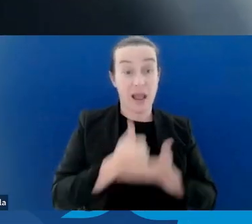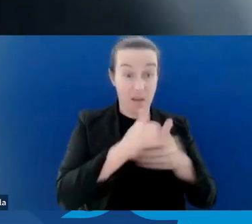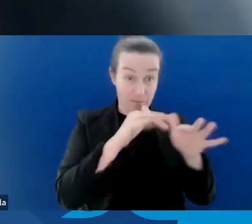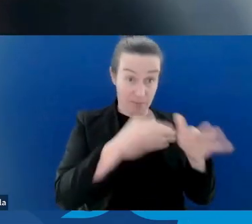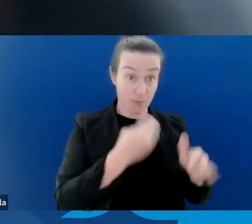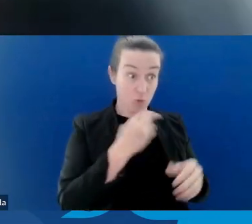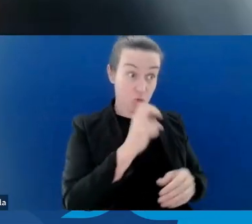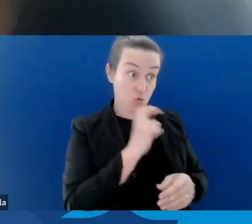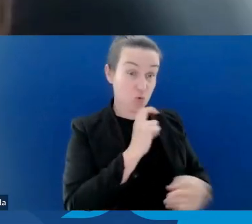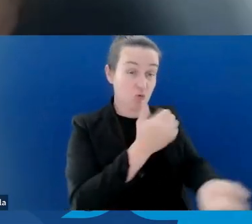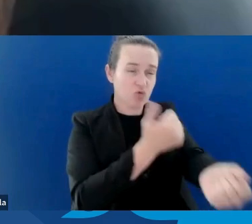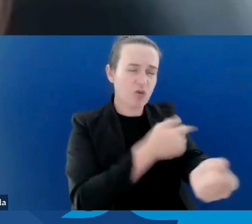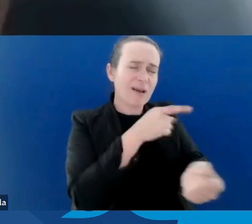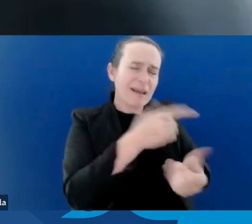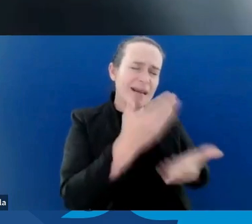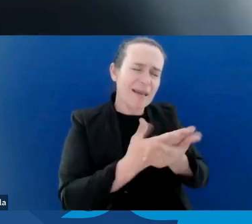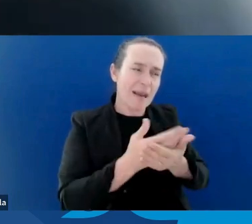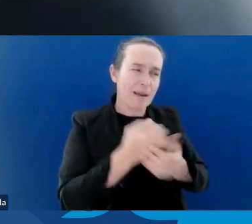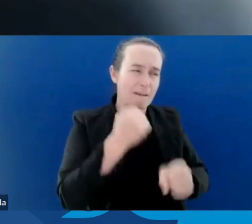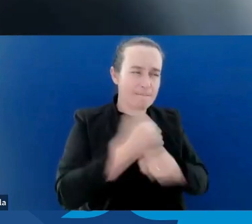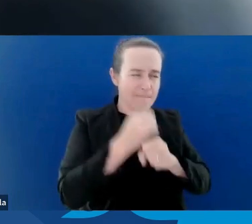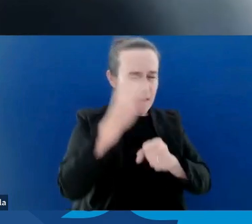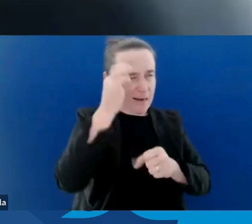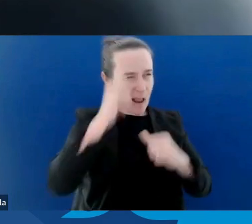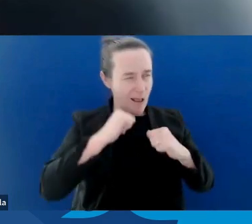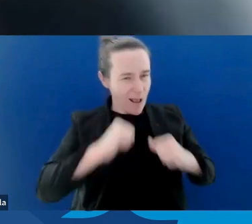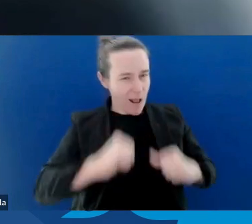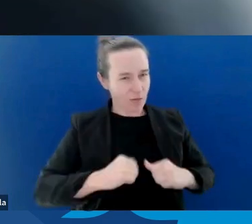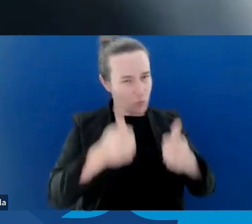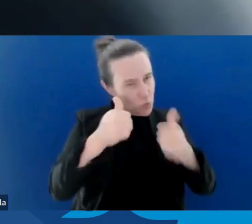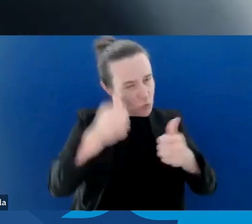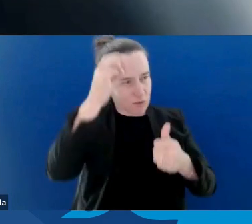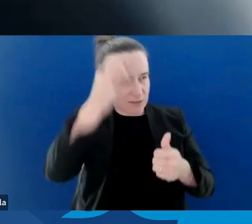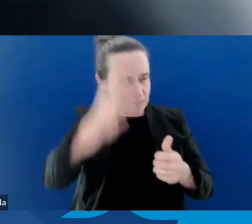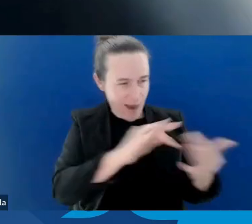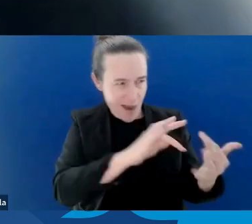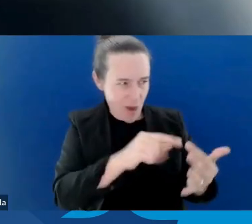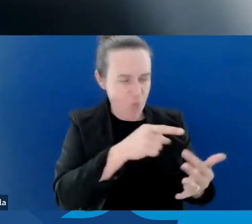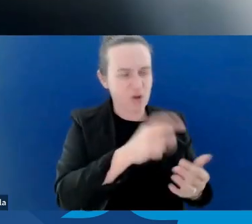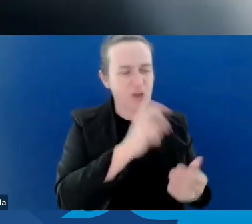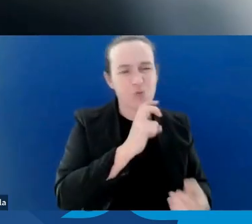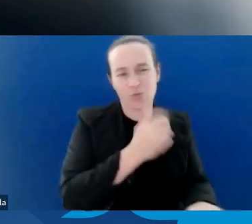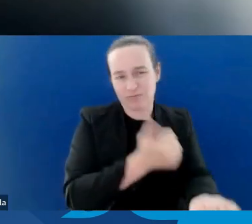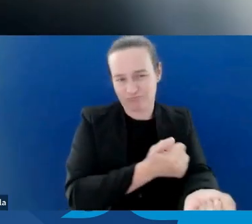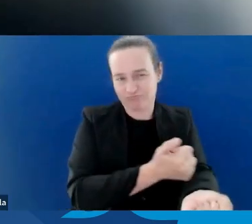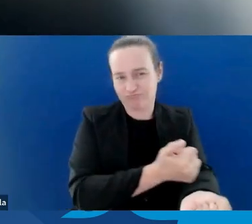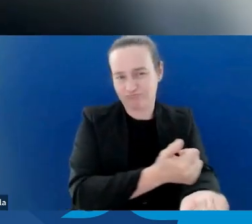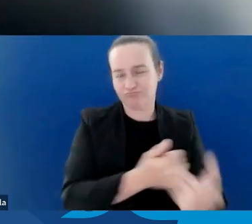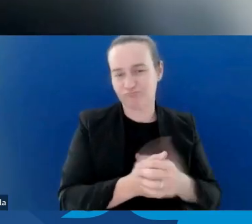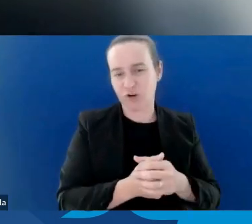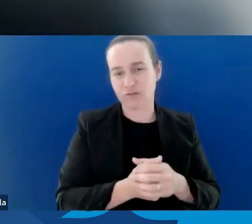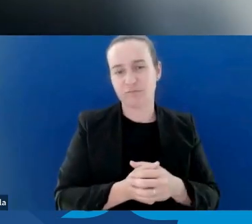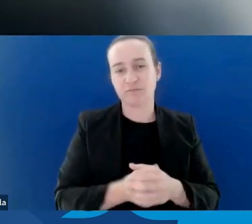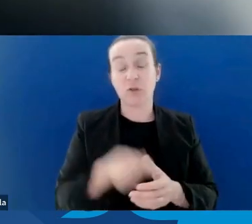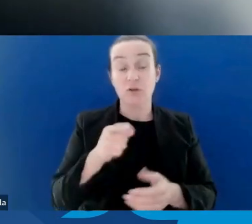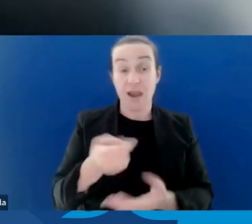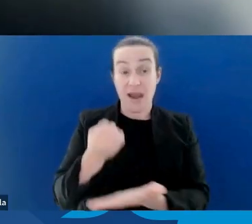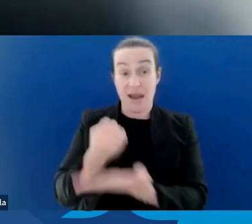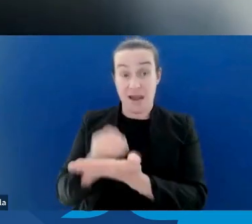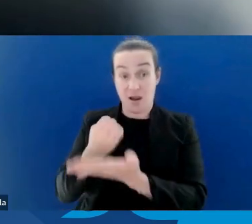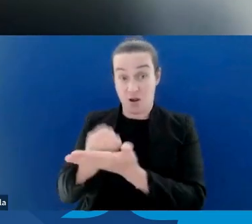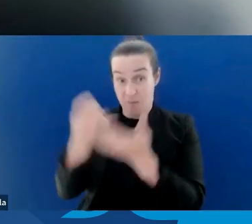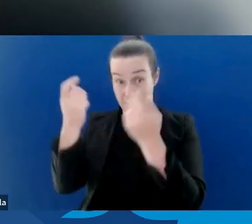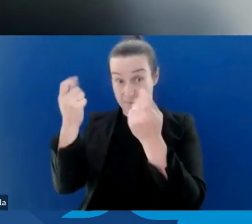make healthy, informed decisions about their substance use. So if you're looking at it from an economic perspective, while it